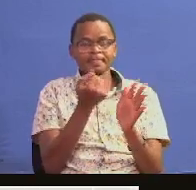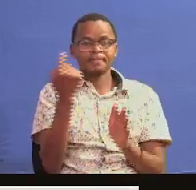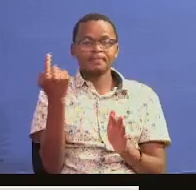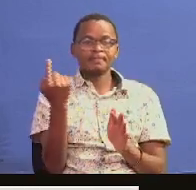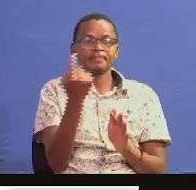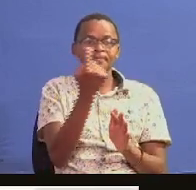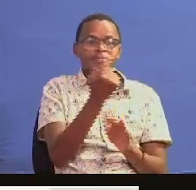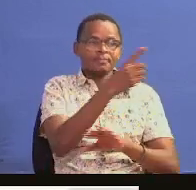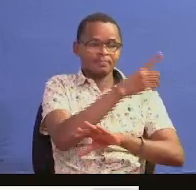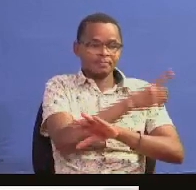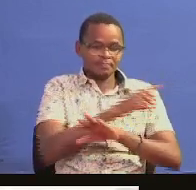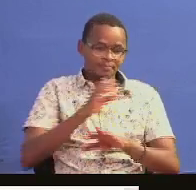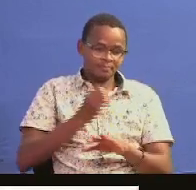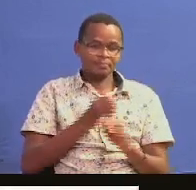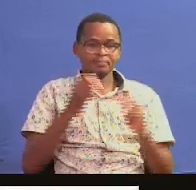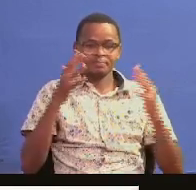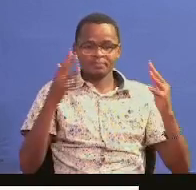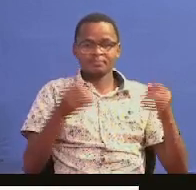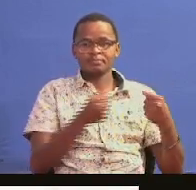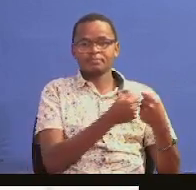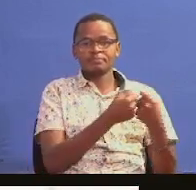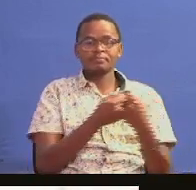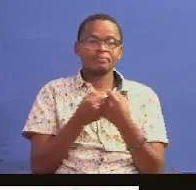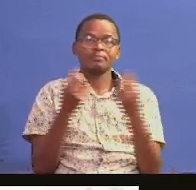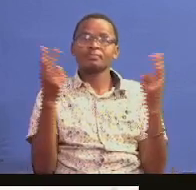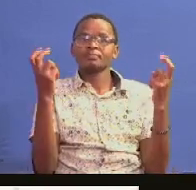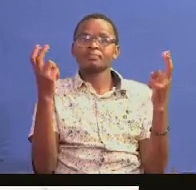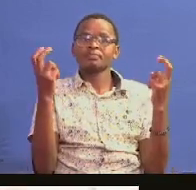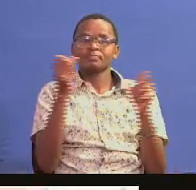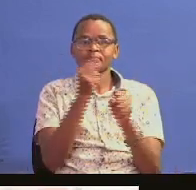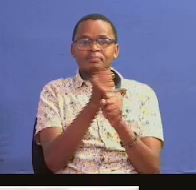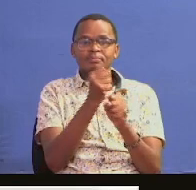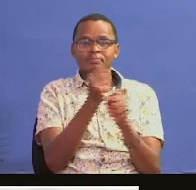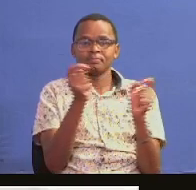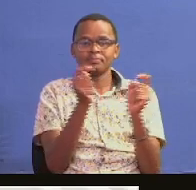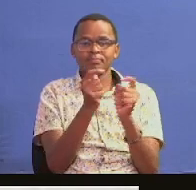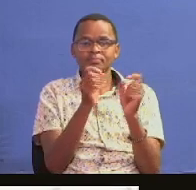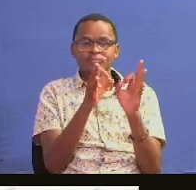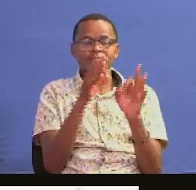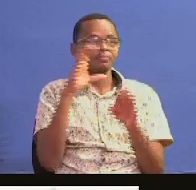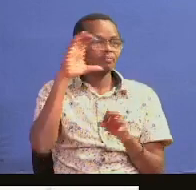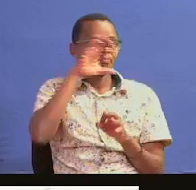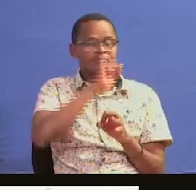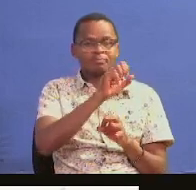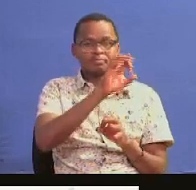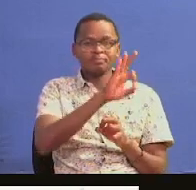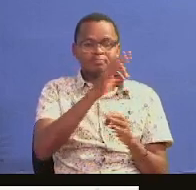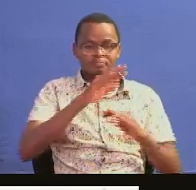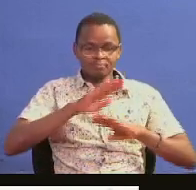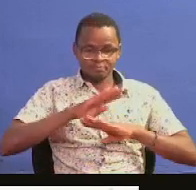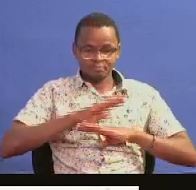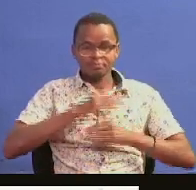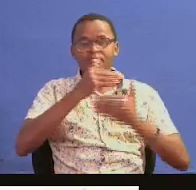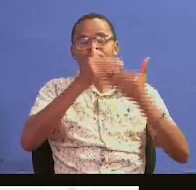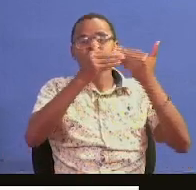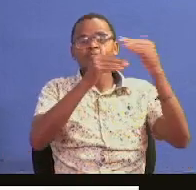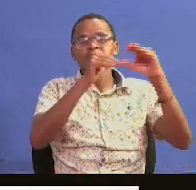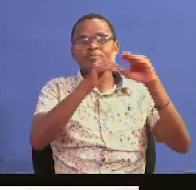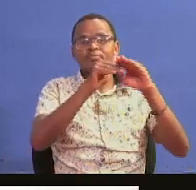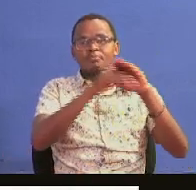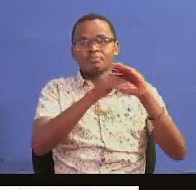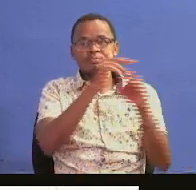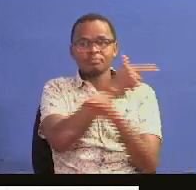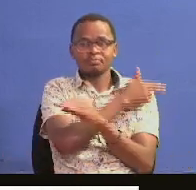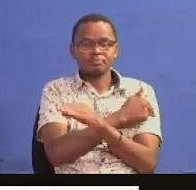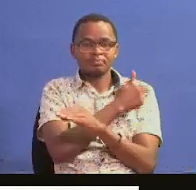every other day. So our biggest challenge is the issue of workload, shortage, lack of enough infrastructure